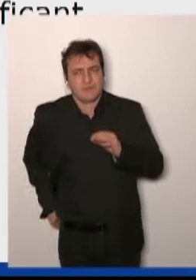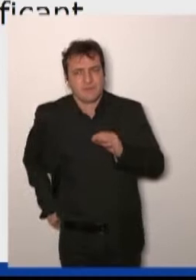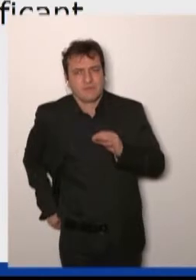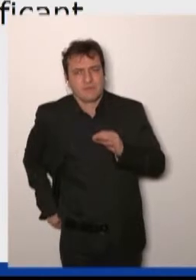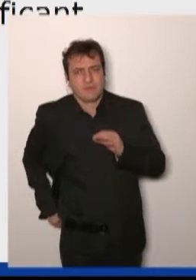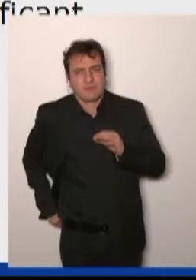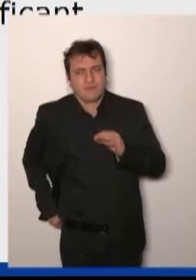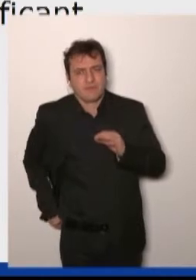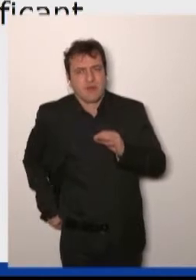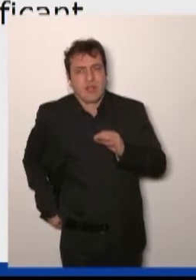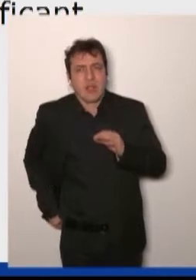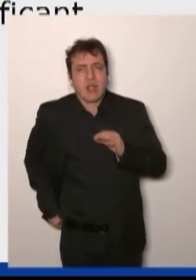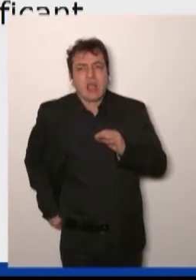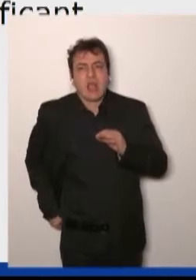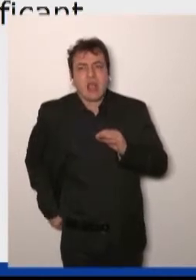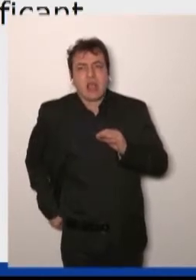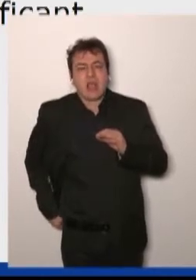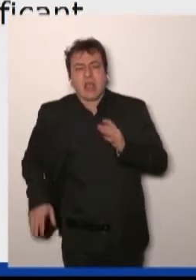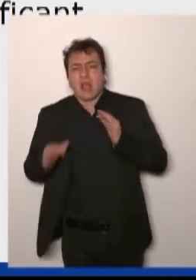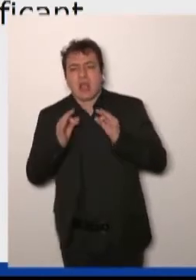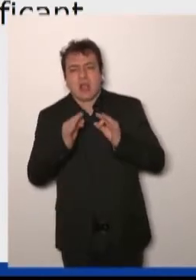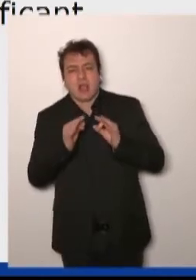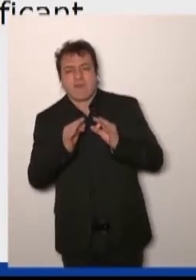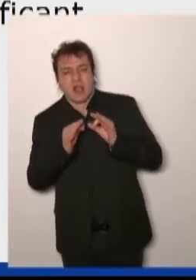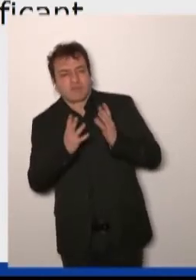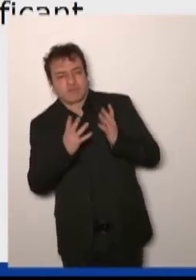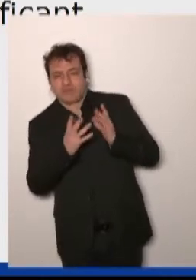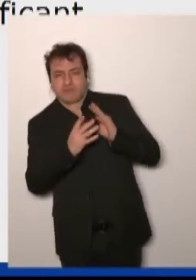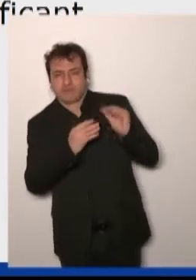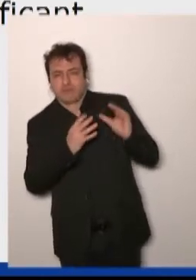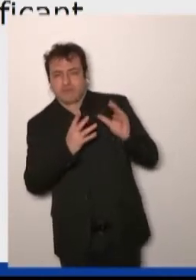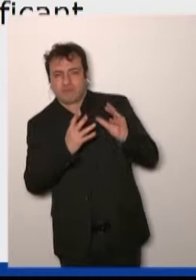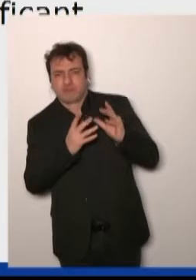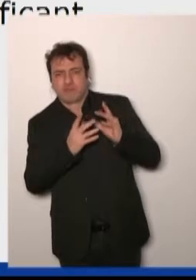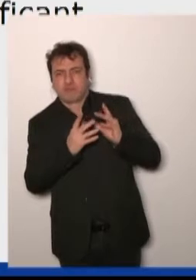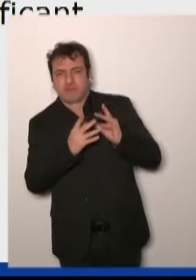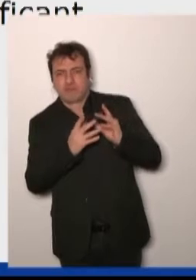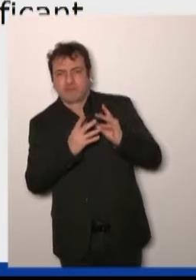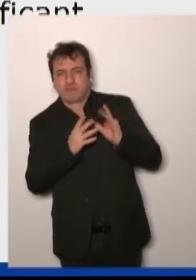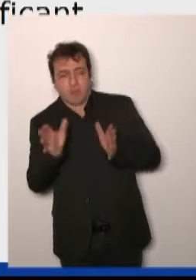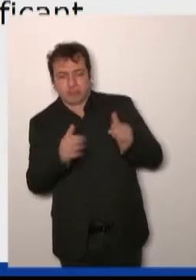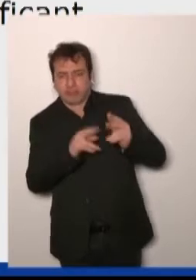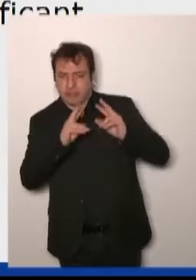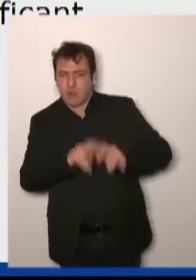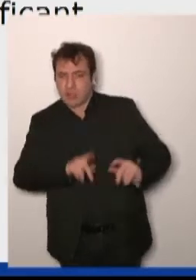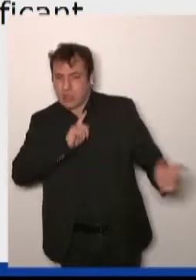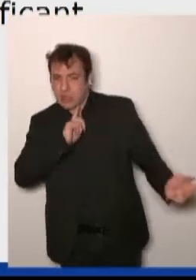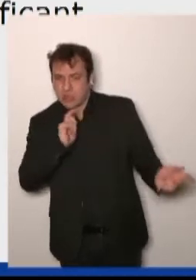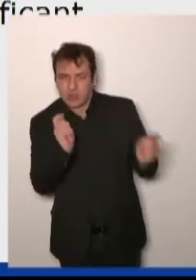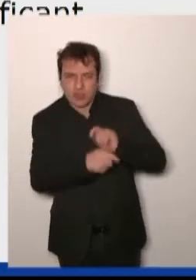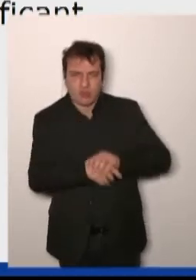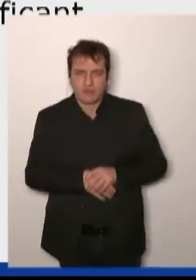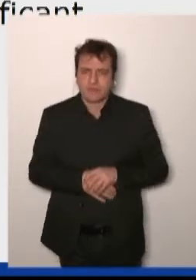oncology drug development. To give you some numbers, before the regulation, there were only 3 centralized products authorized in Europe in pediatric